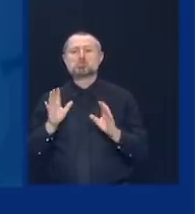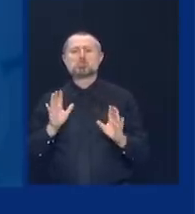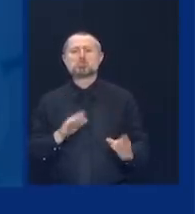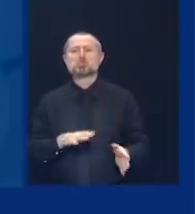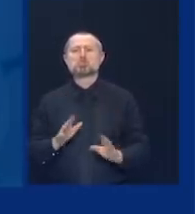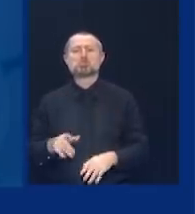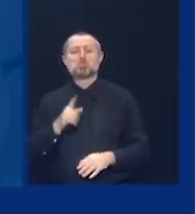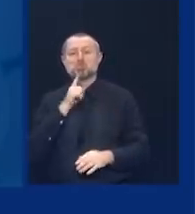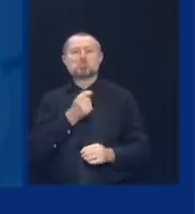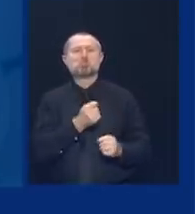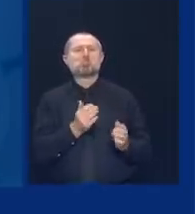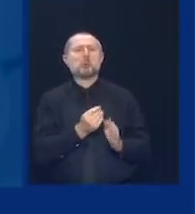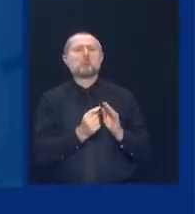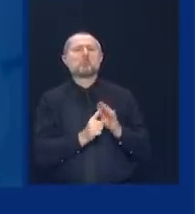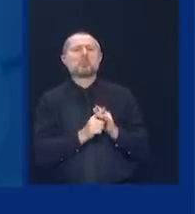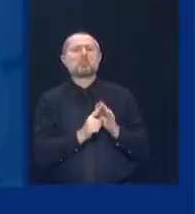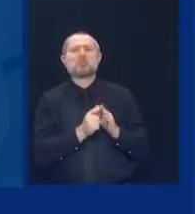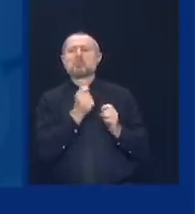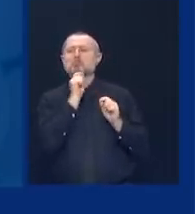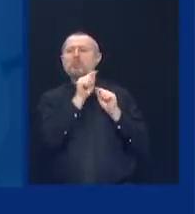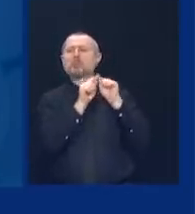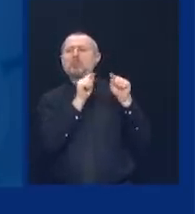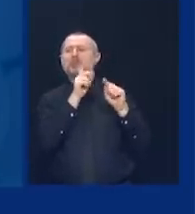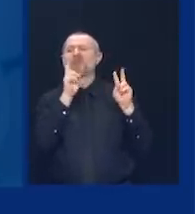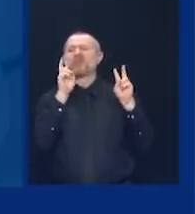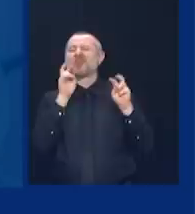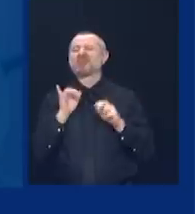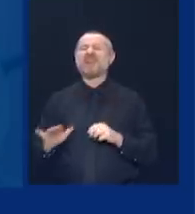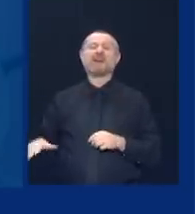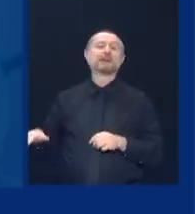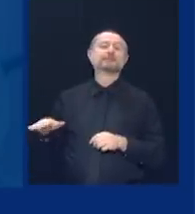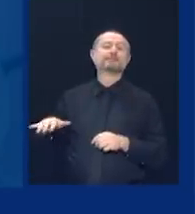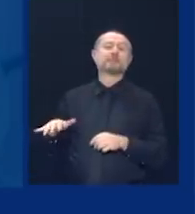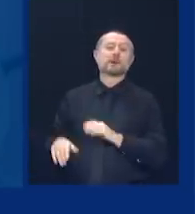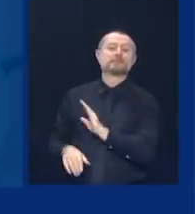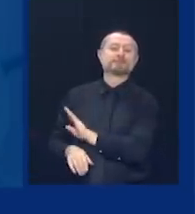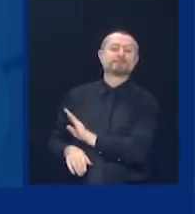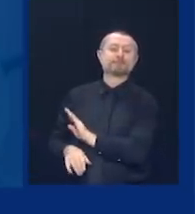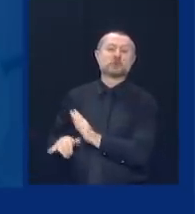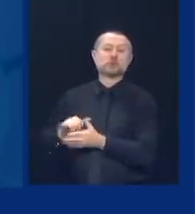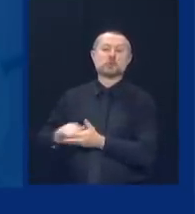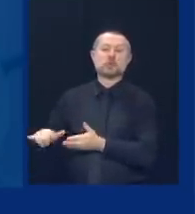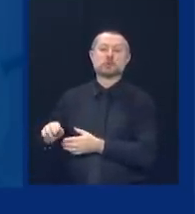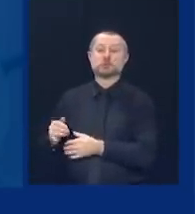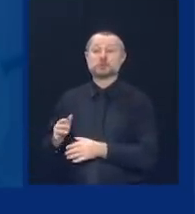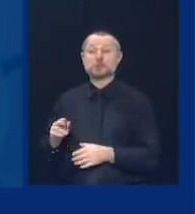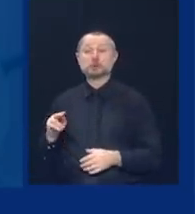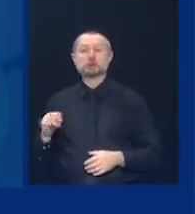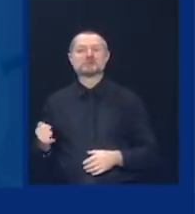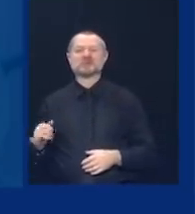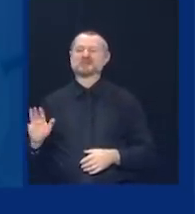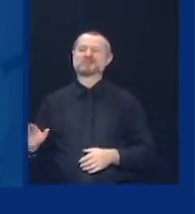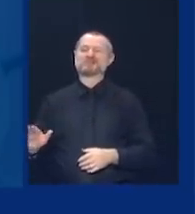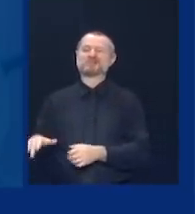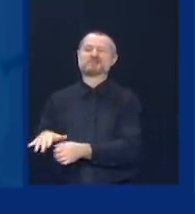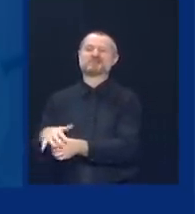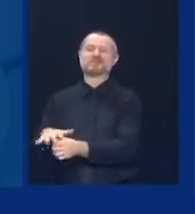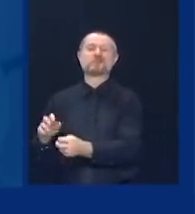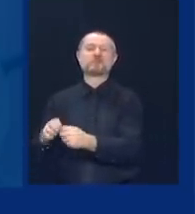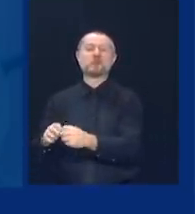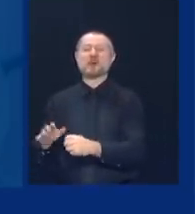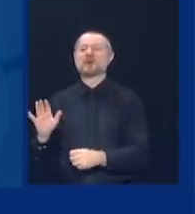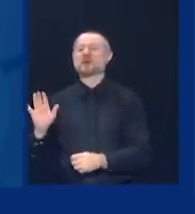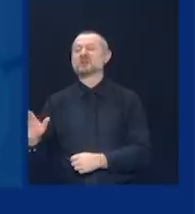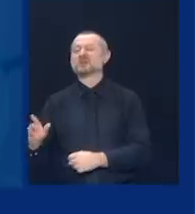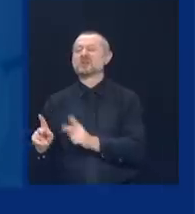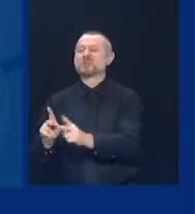affected somewhere else. It affected someone else. Yeah, well,